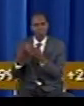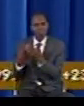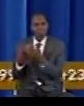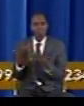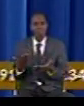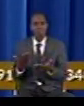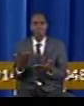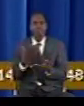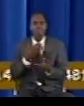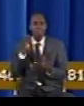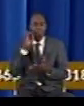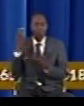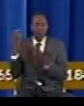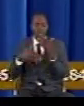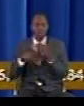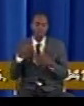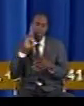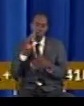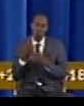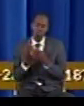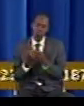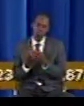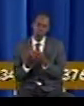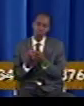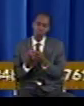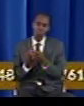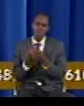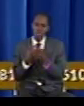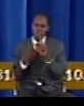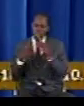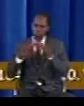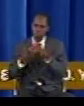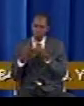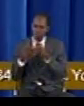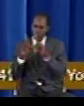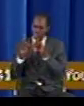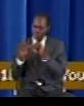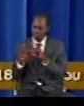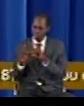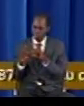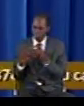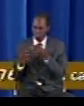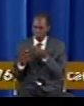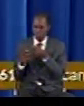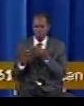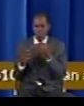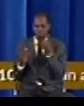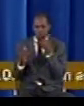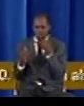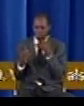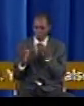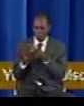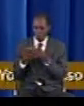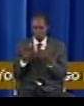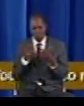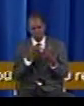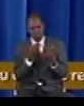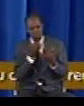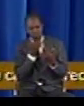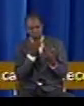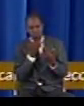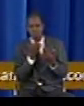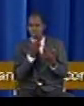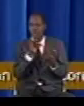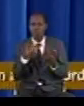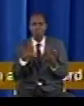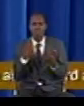out my finger. I began to check. Was it this one that there was growth, or was it this one? Because the whole